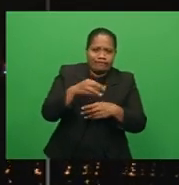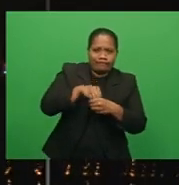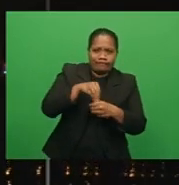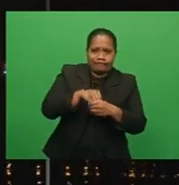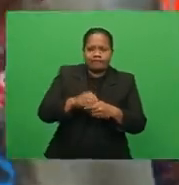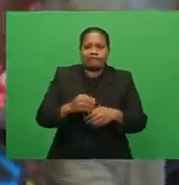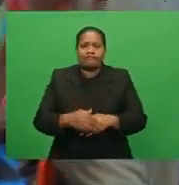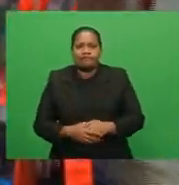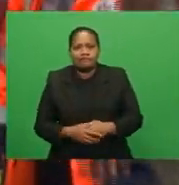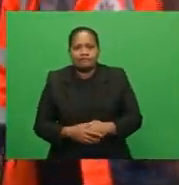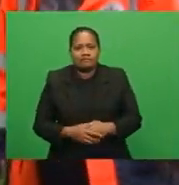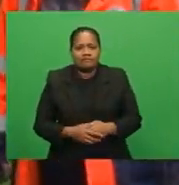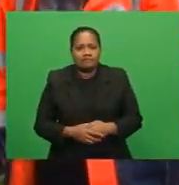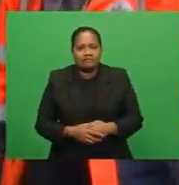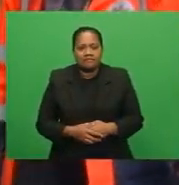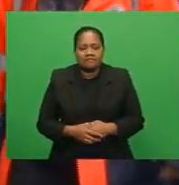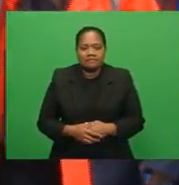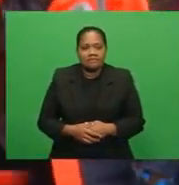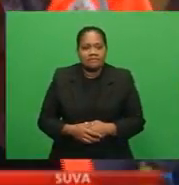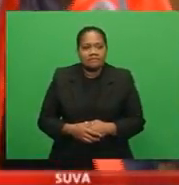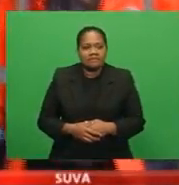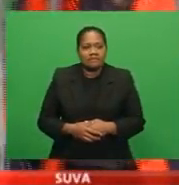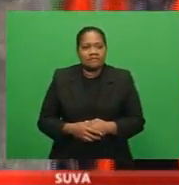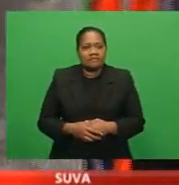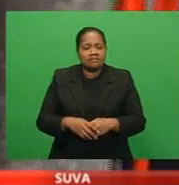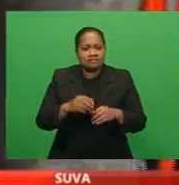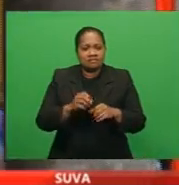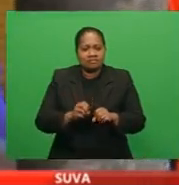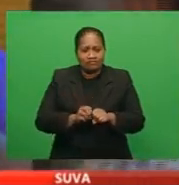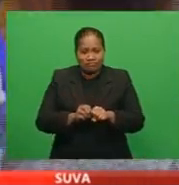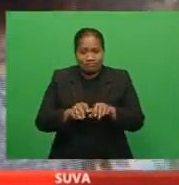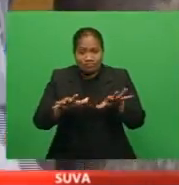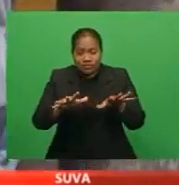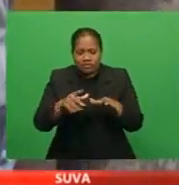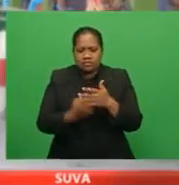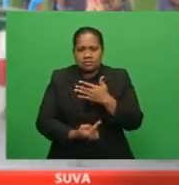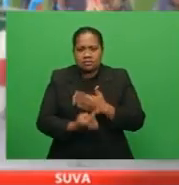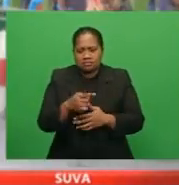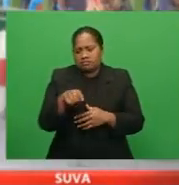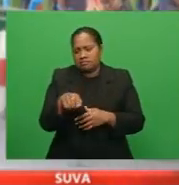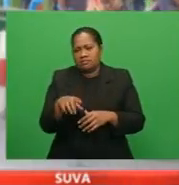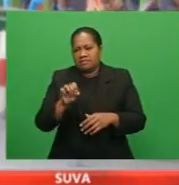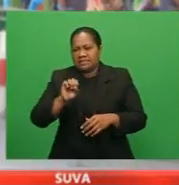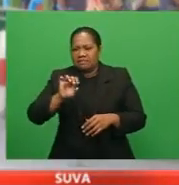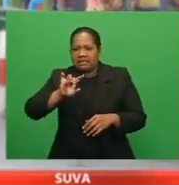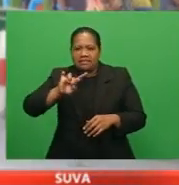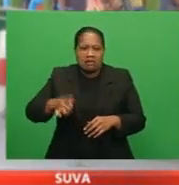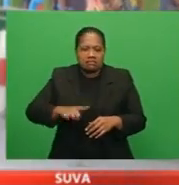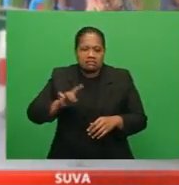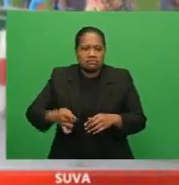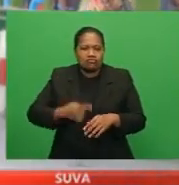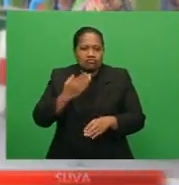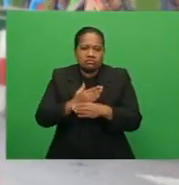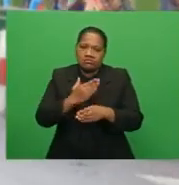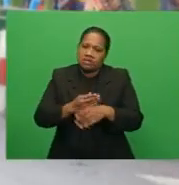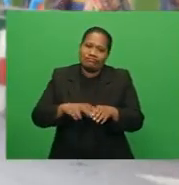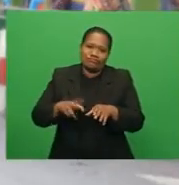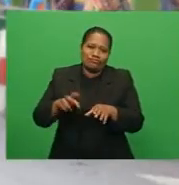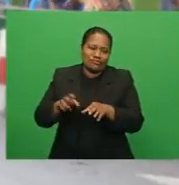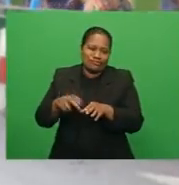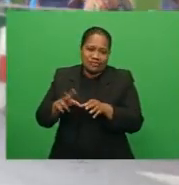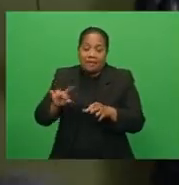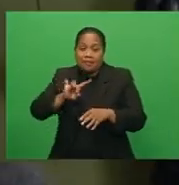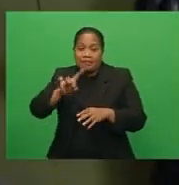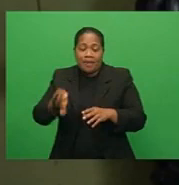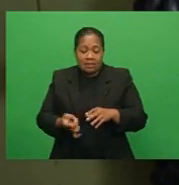subsidy. The pandemic has caused tens of thousands of job losses, but the government's new job scheme has